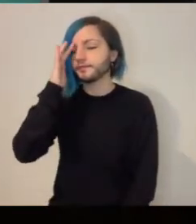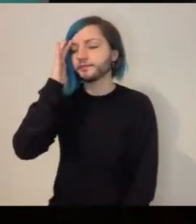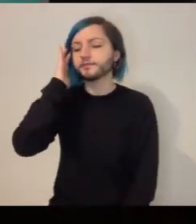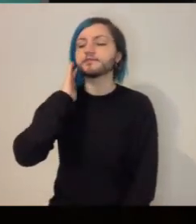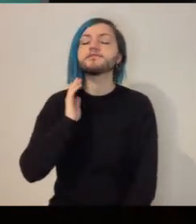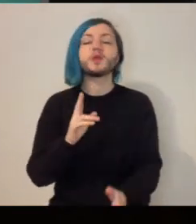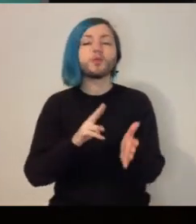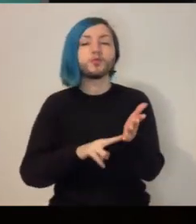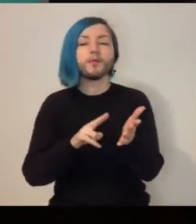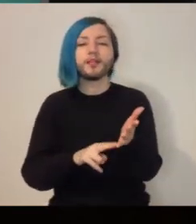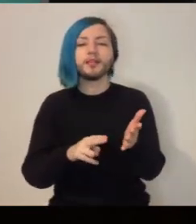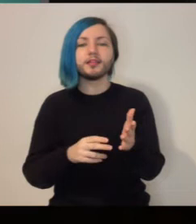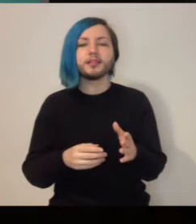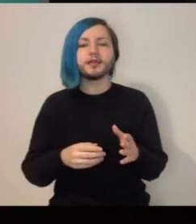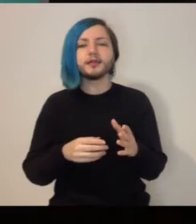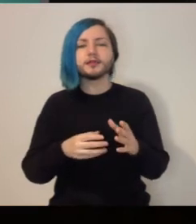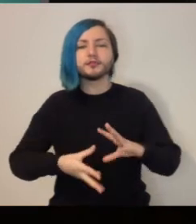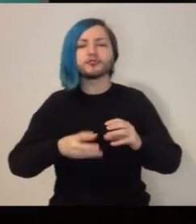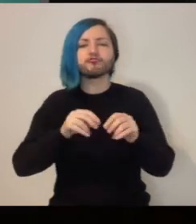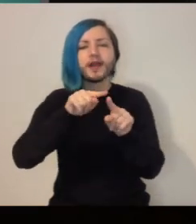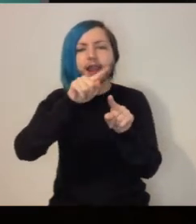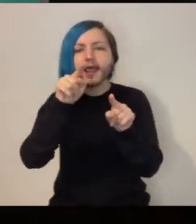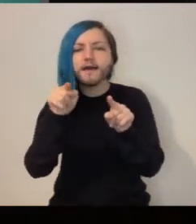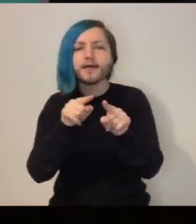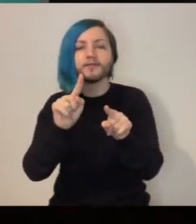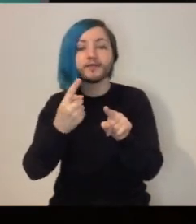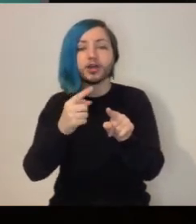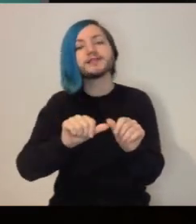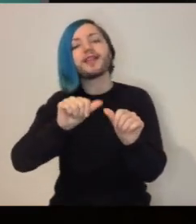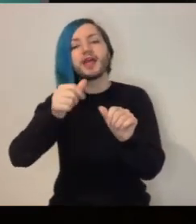And I tend to map it out with a line initially, and then I'll fill it in a bit.